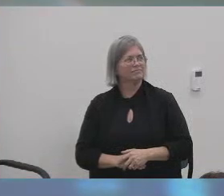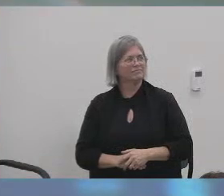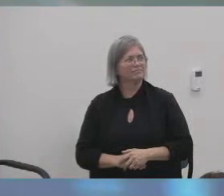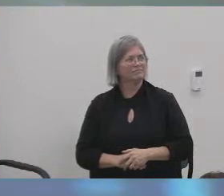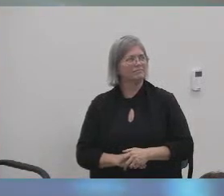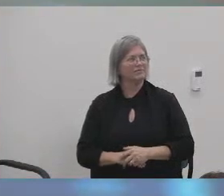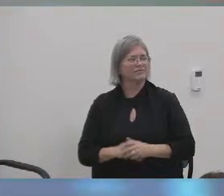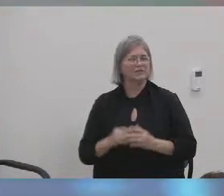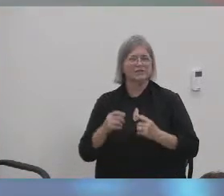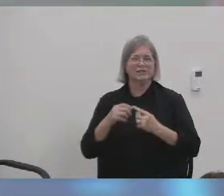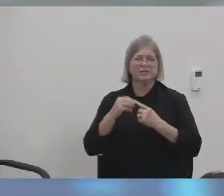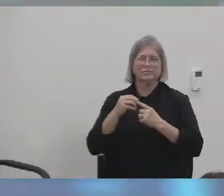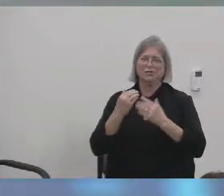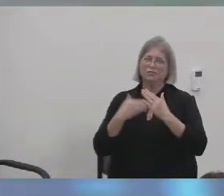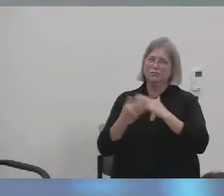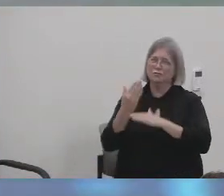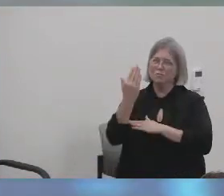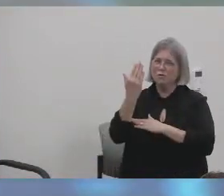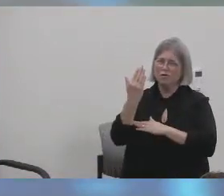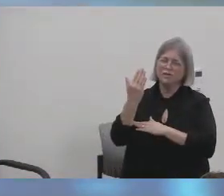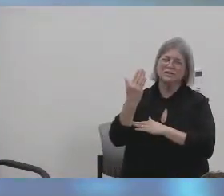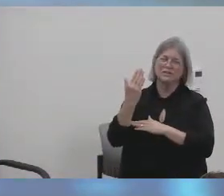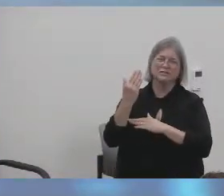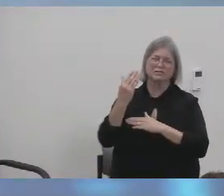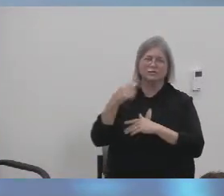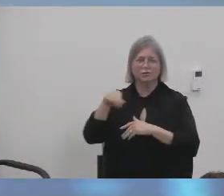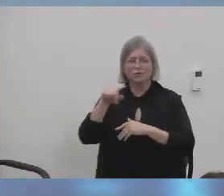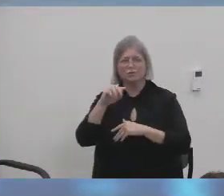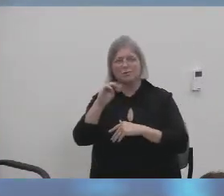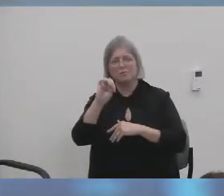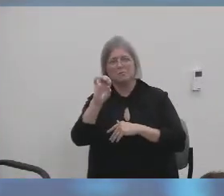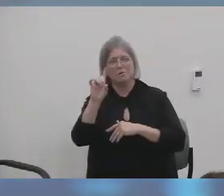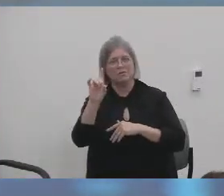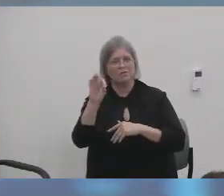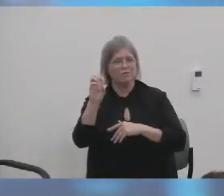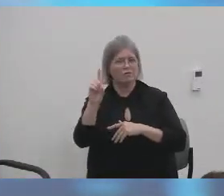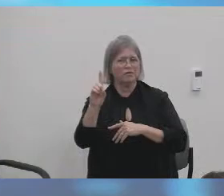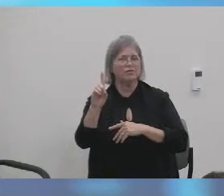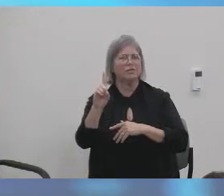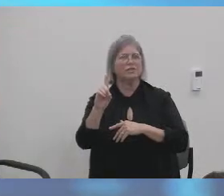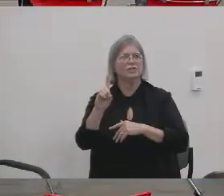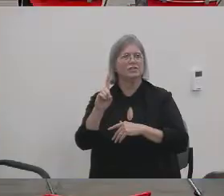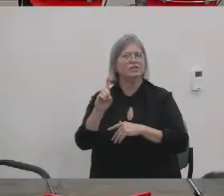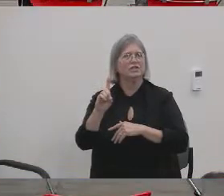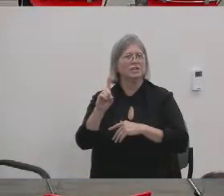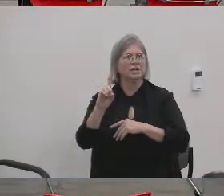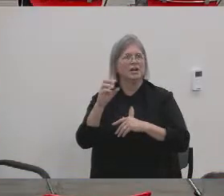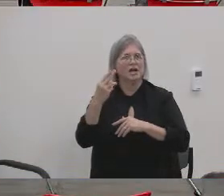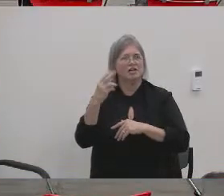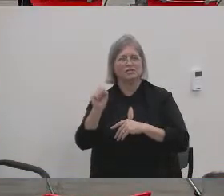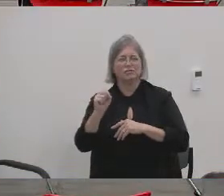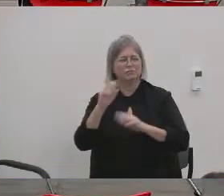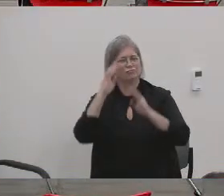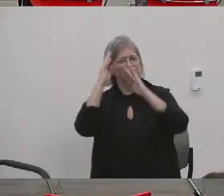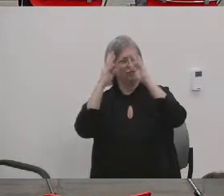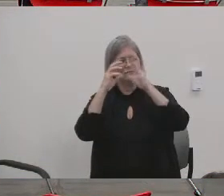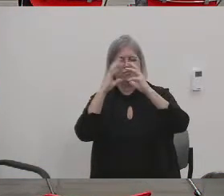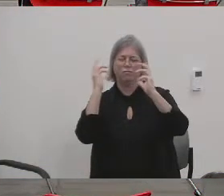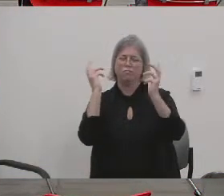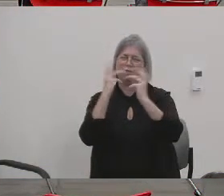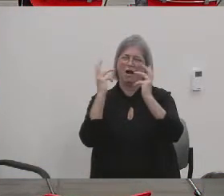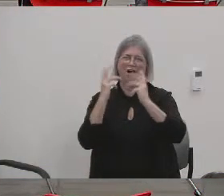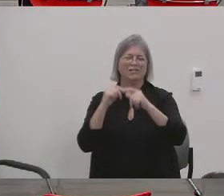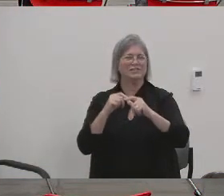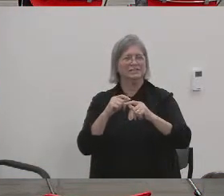A special good morning to our friends at Milford High School. This is what they did. How creative is this? Instead of a